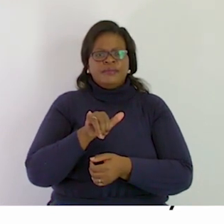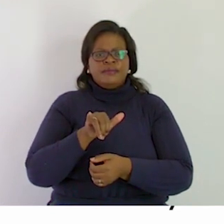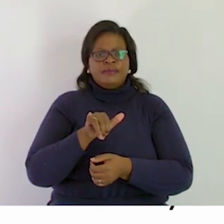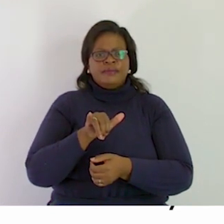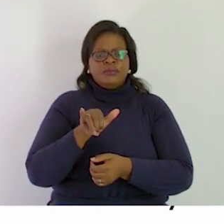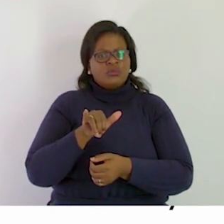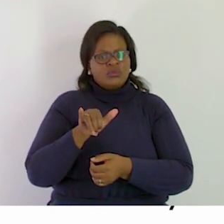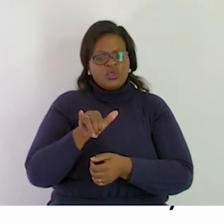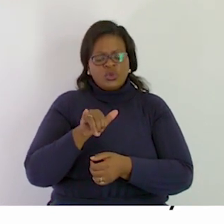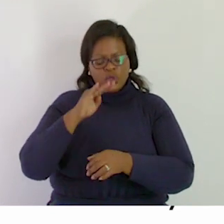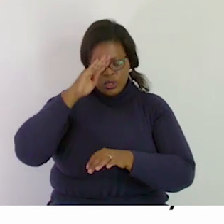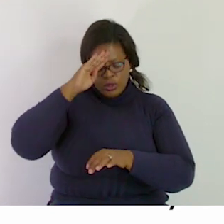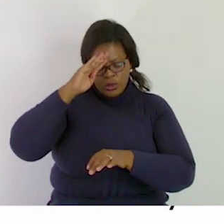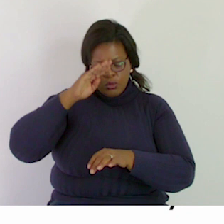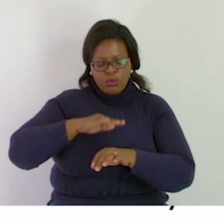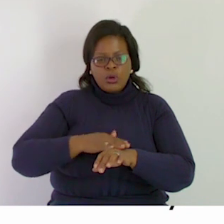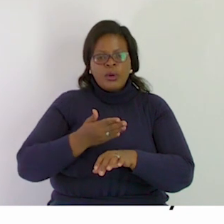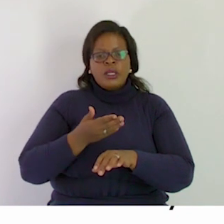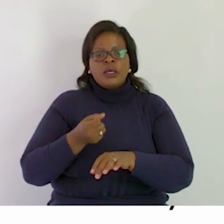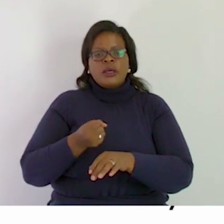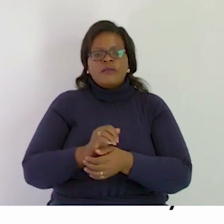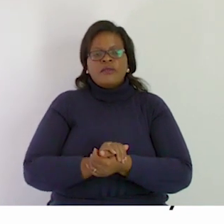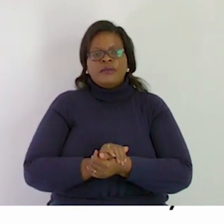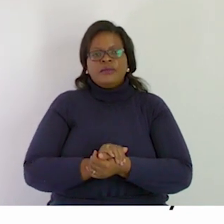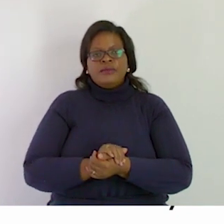What type of property do you think is that?